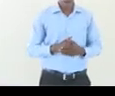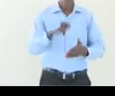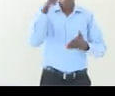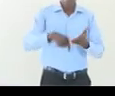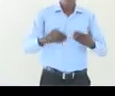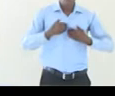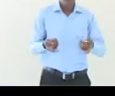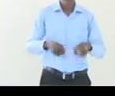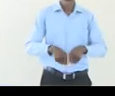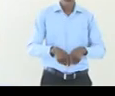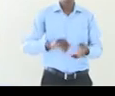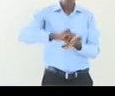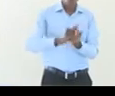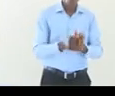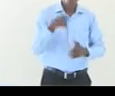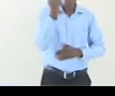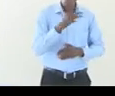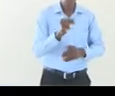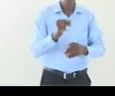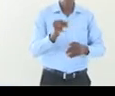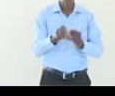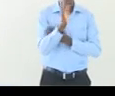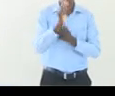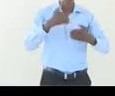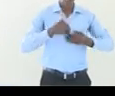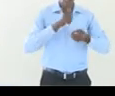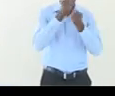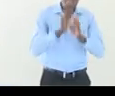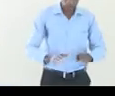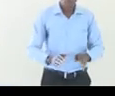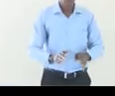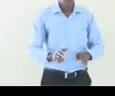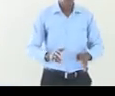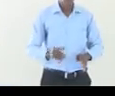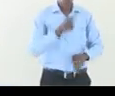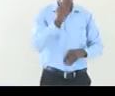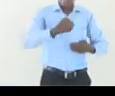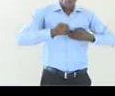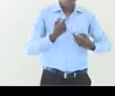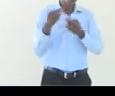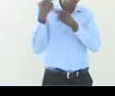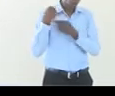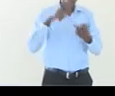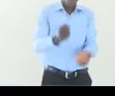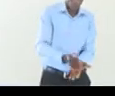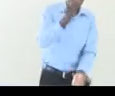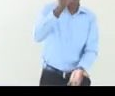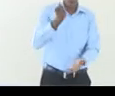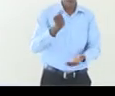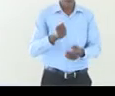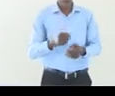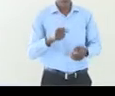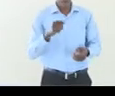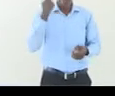What has happened is that those whom God has blessed in this society, who have the responsibility to help